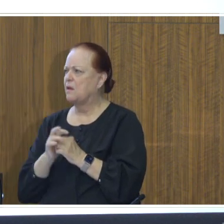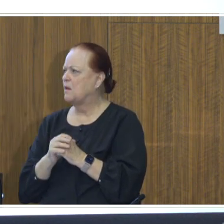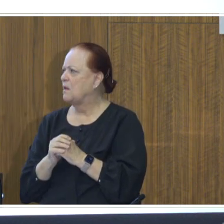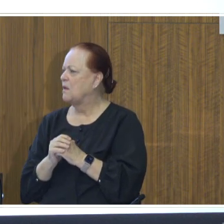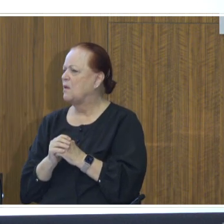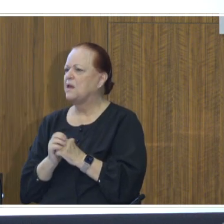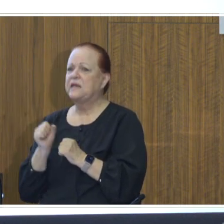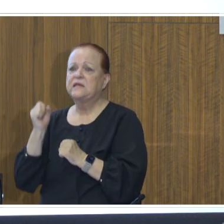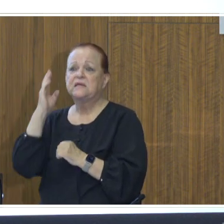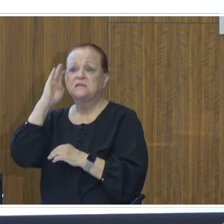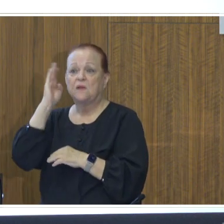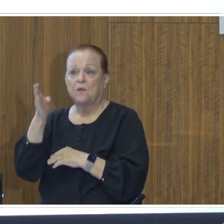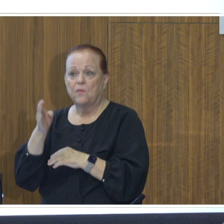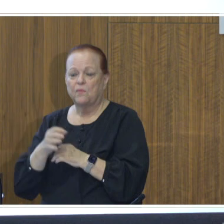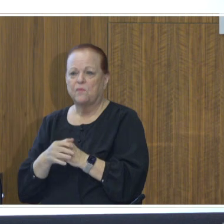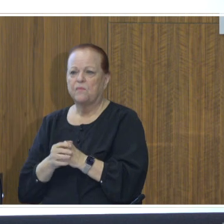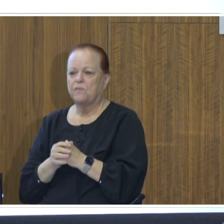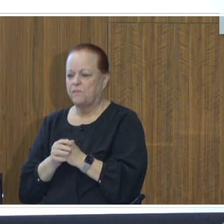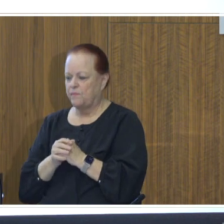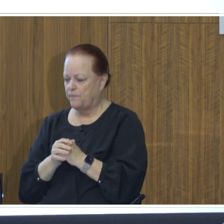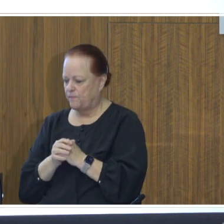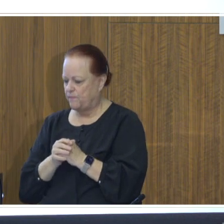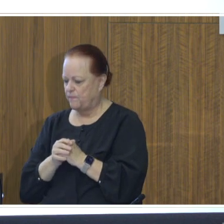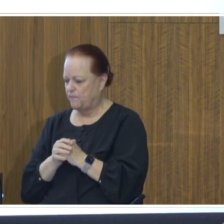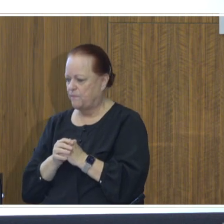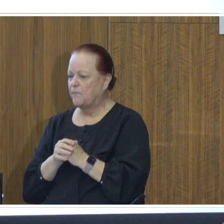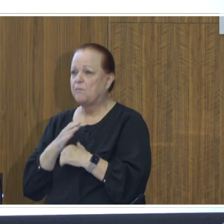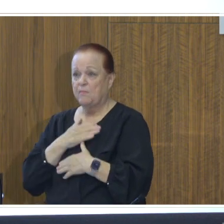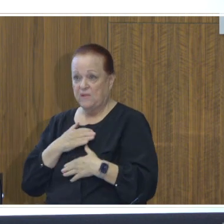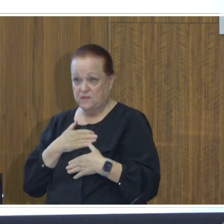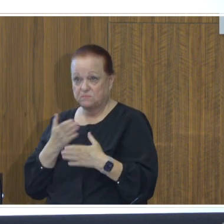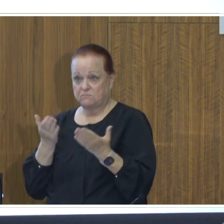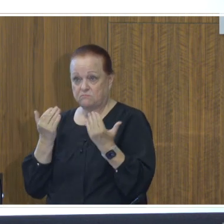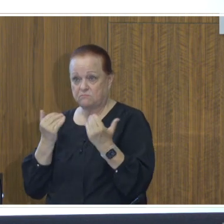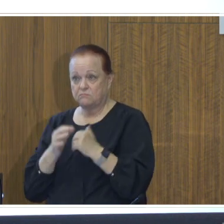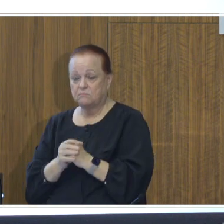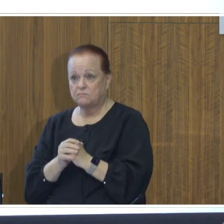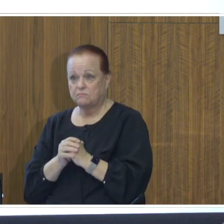Yes, hello. Hello, please go ahead, caller.